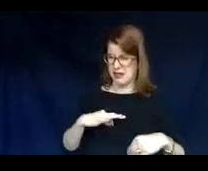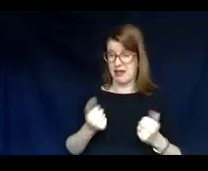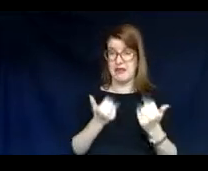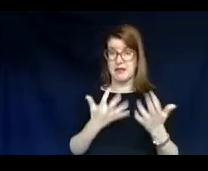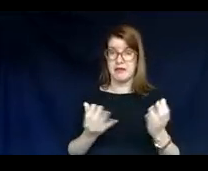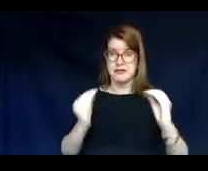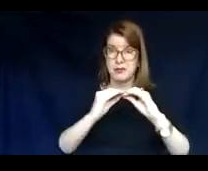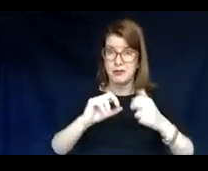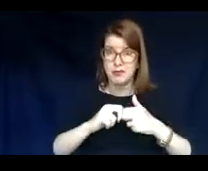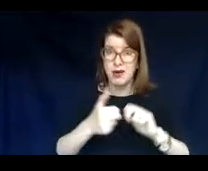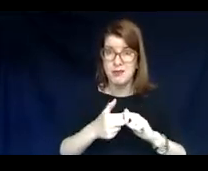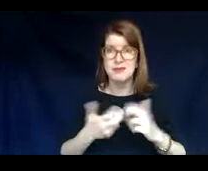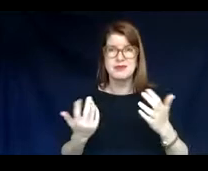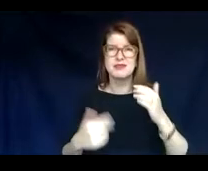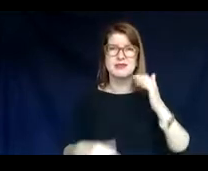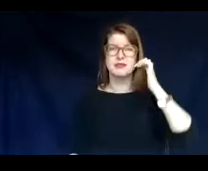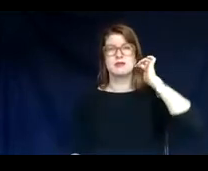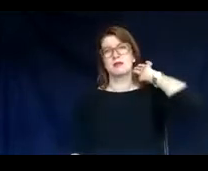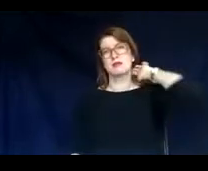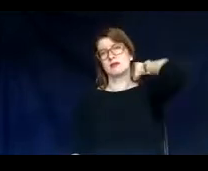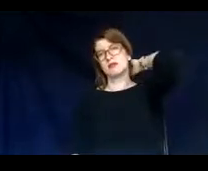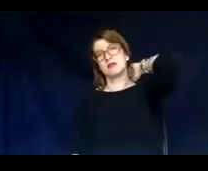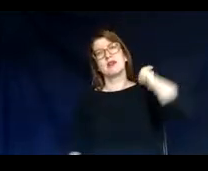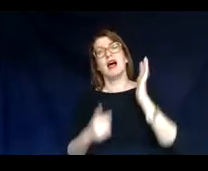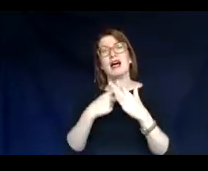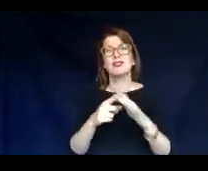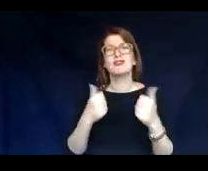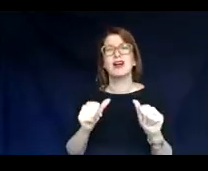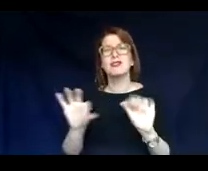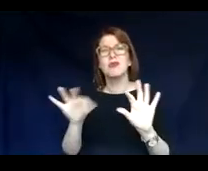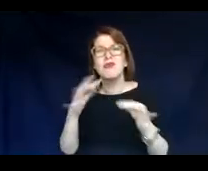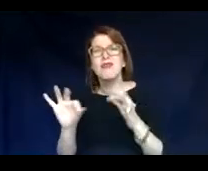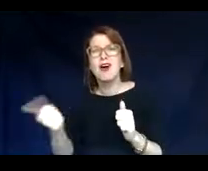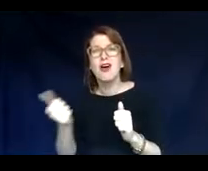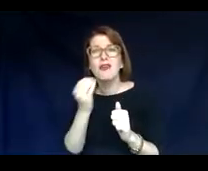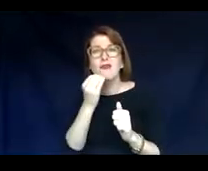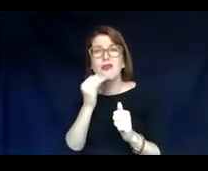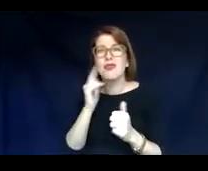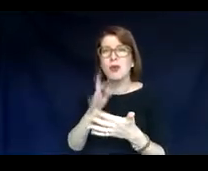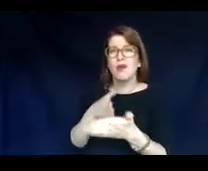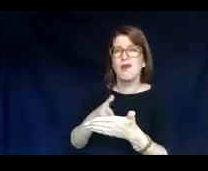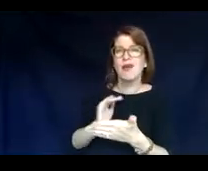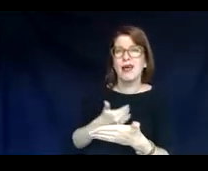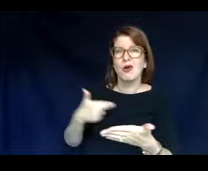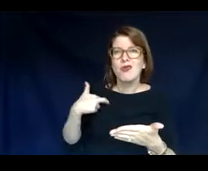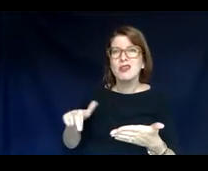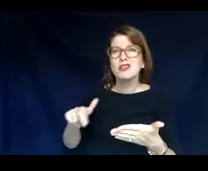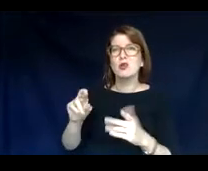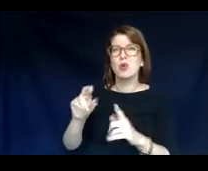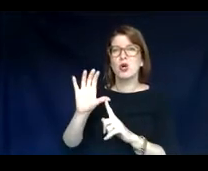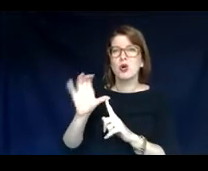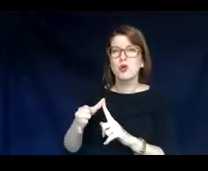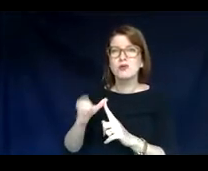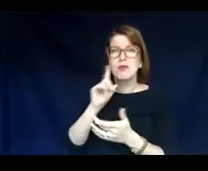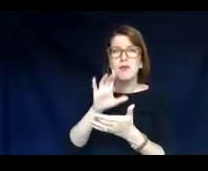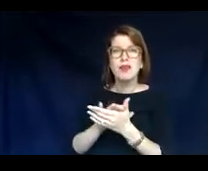issues. I even started trying to eat other foods that were kind of against our religious or cultural